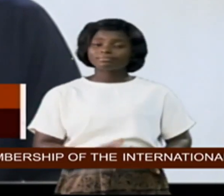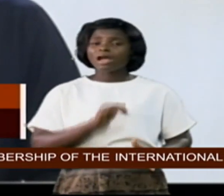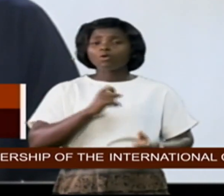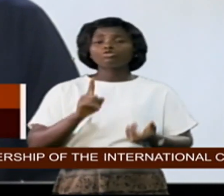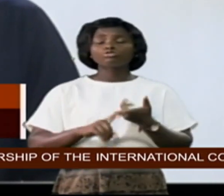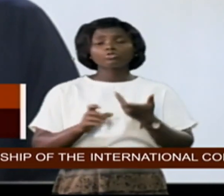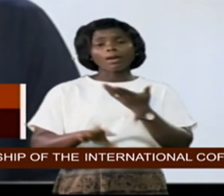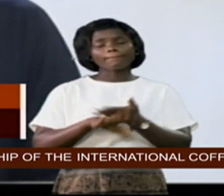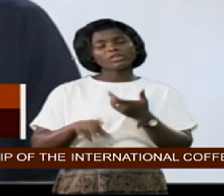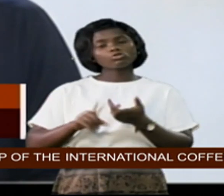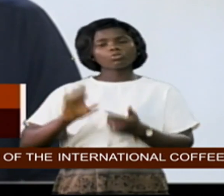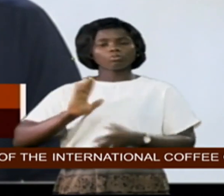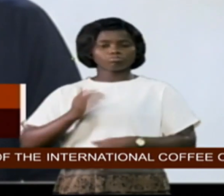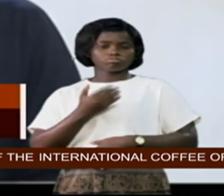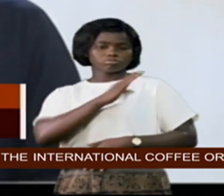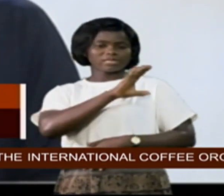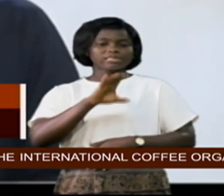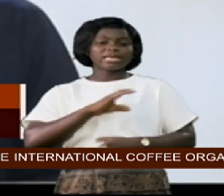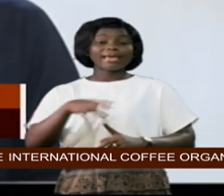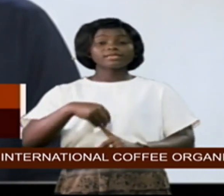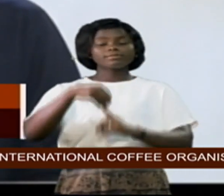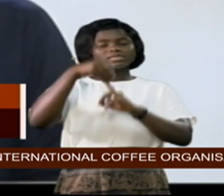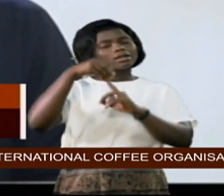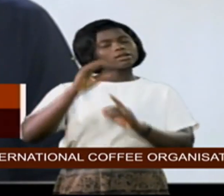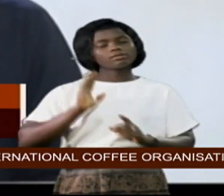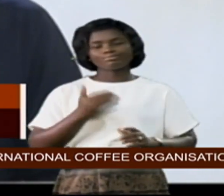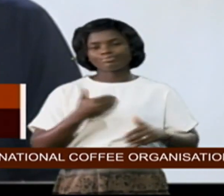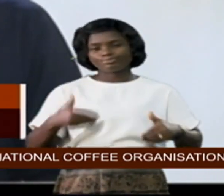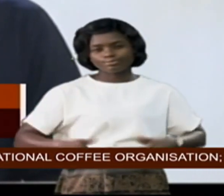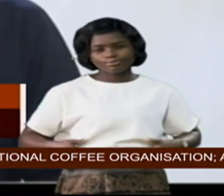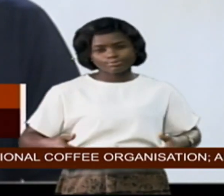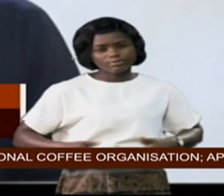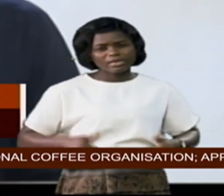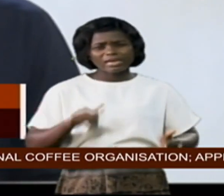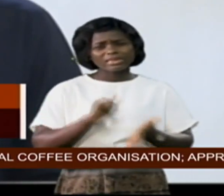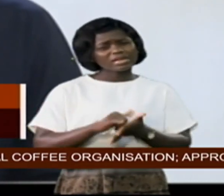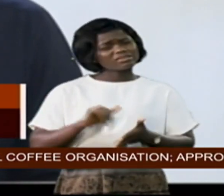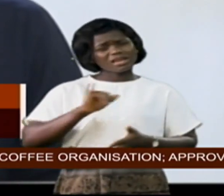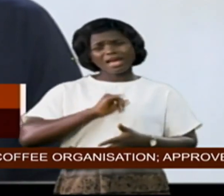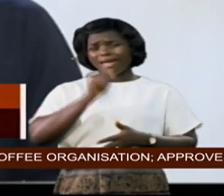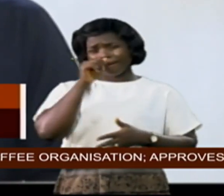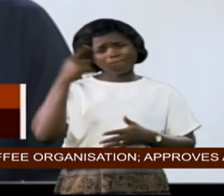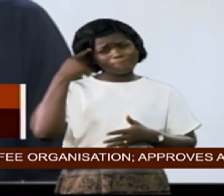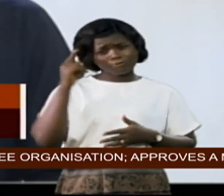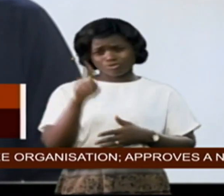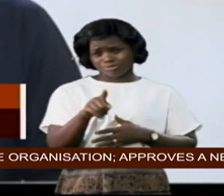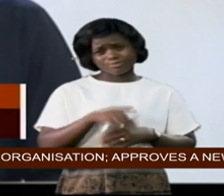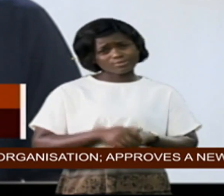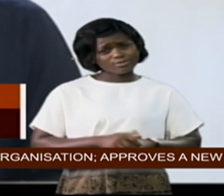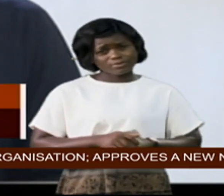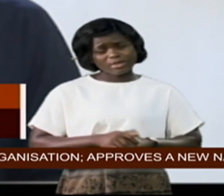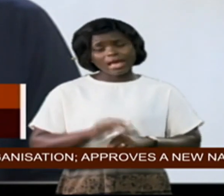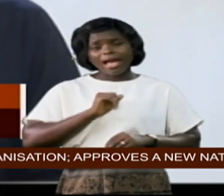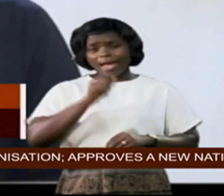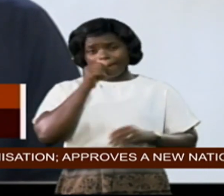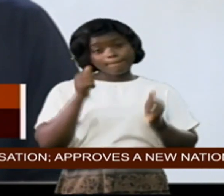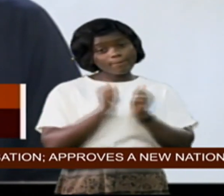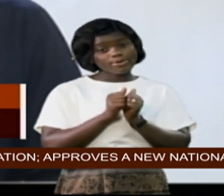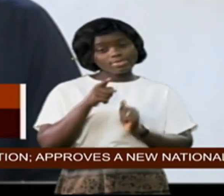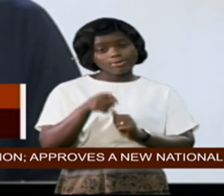appeal to our citizens, especially our youth, that I am for you. I am with